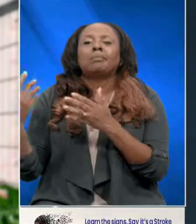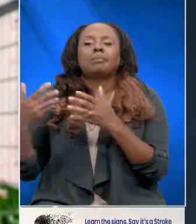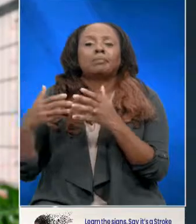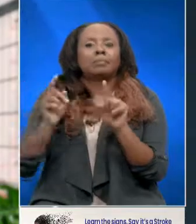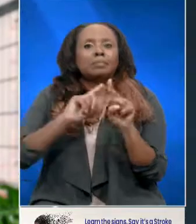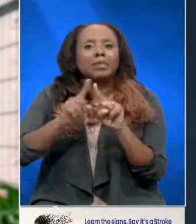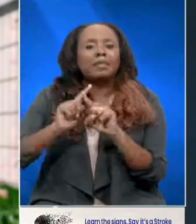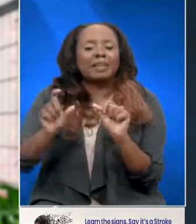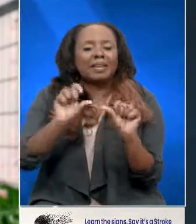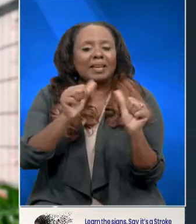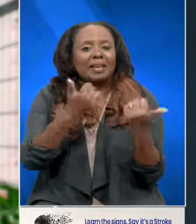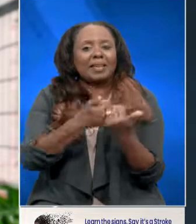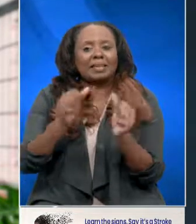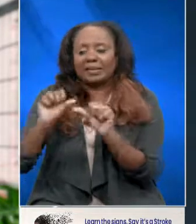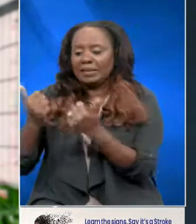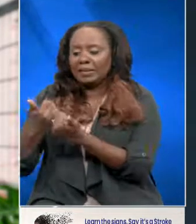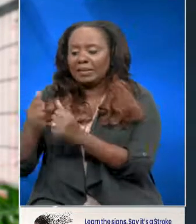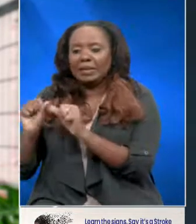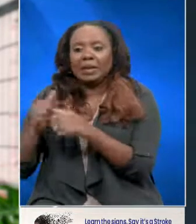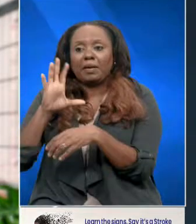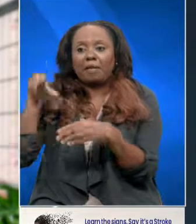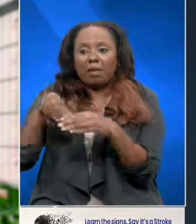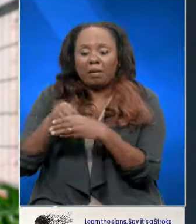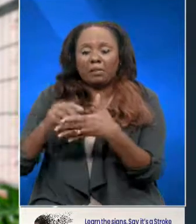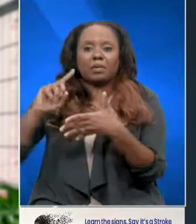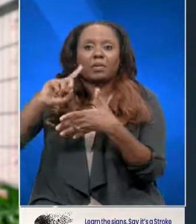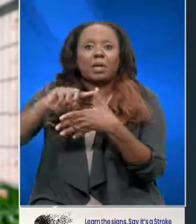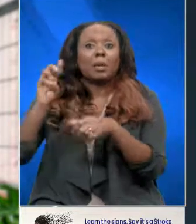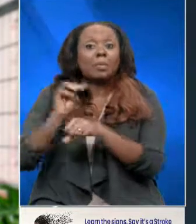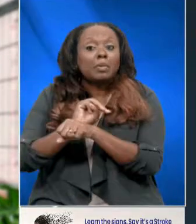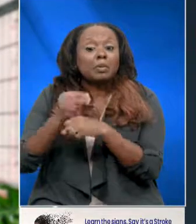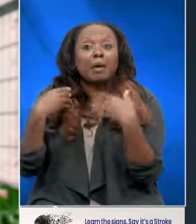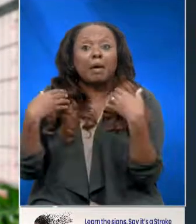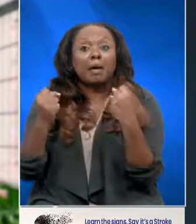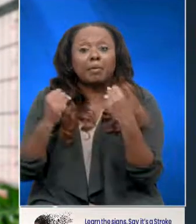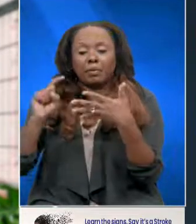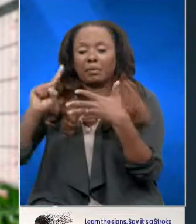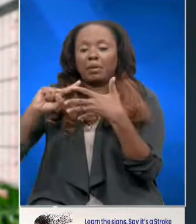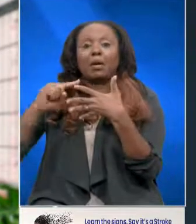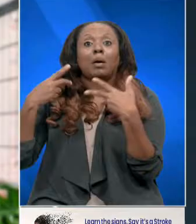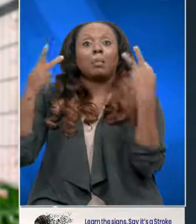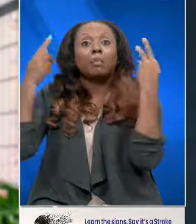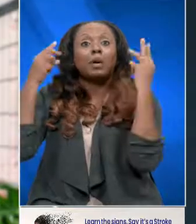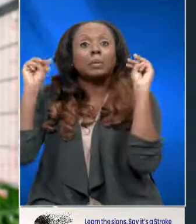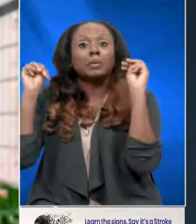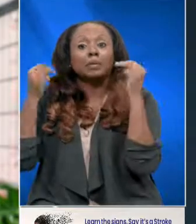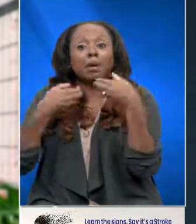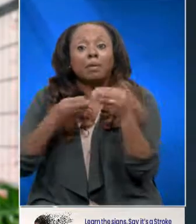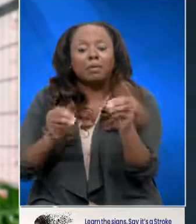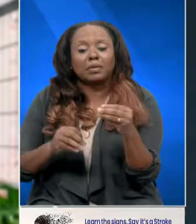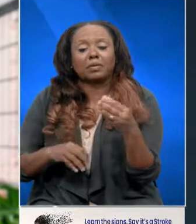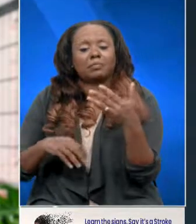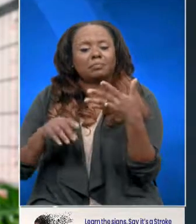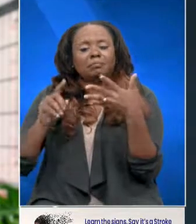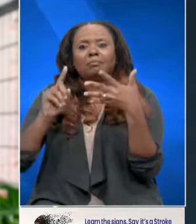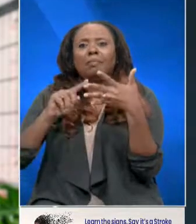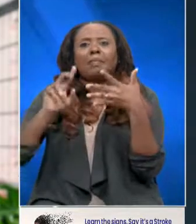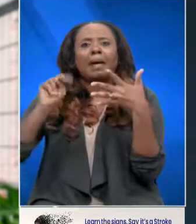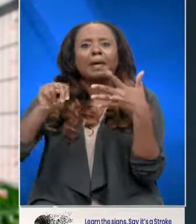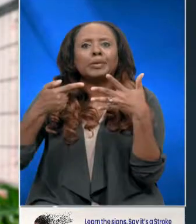of agencies, the Ministry of Health, the Prime Minister's Office, as well as a number of